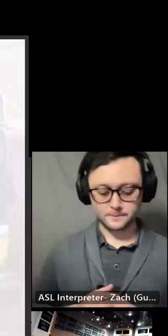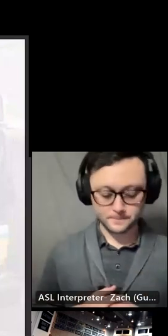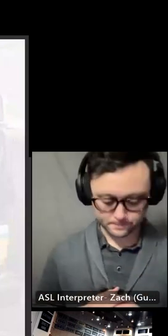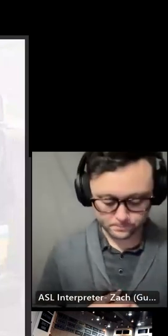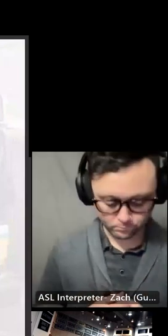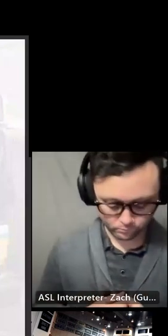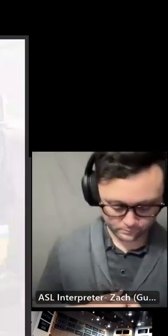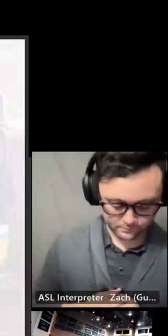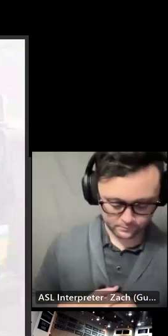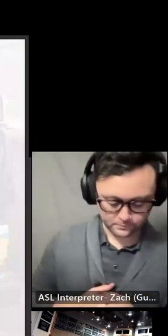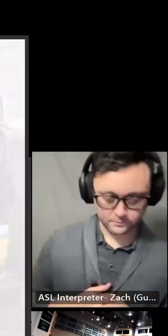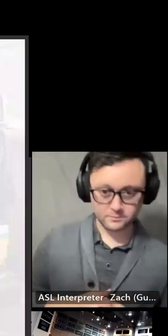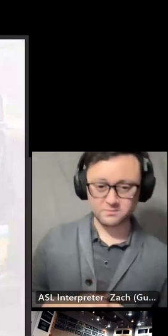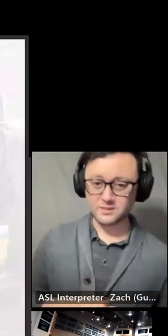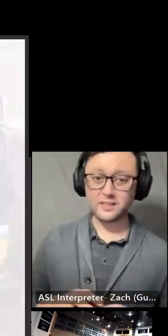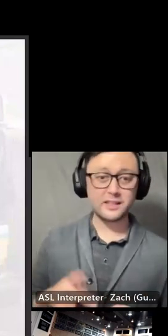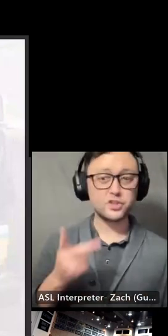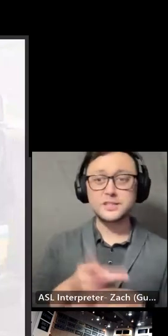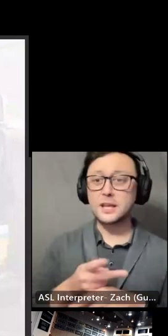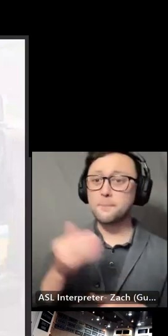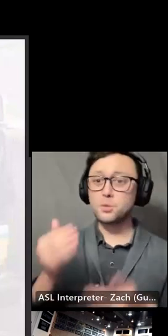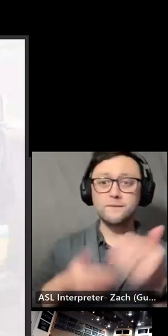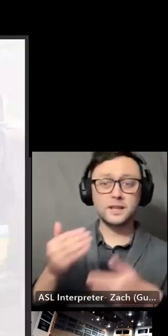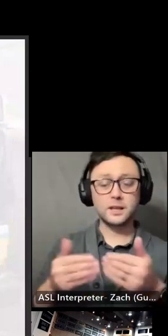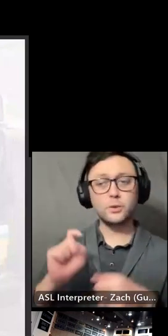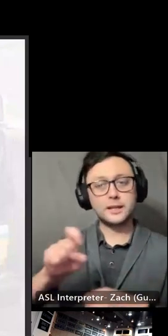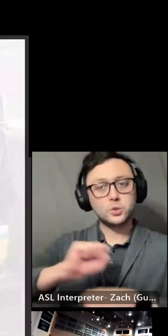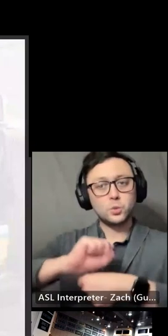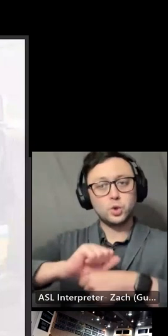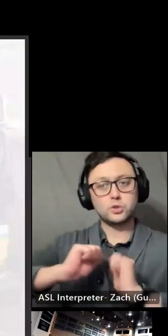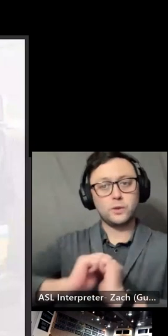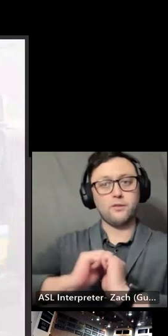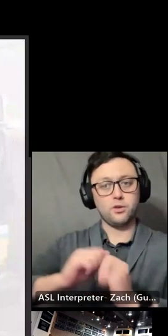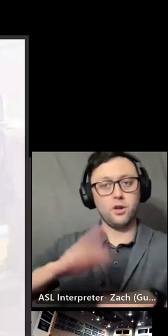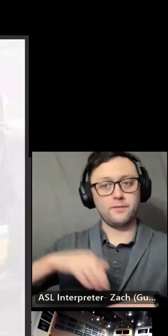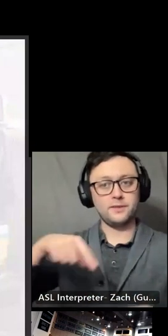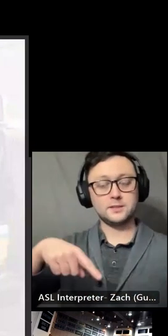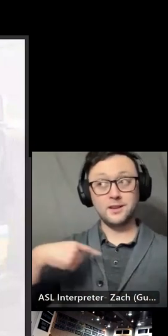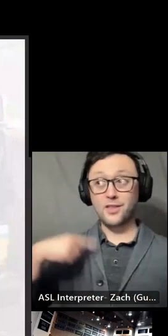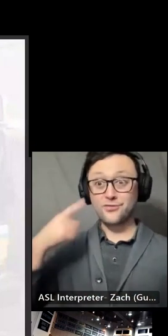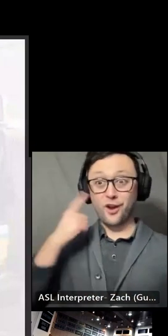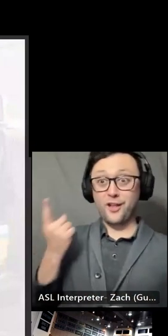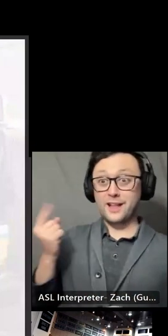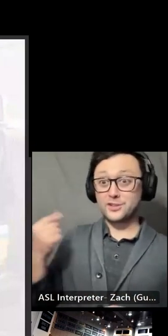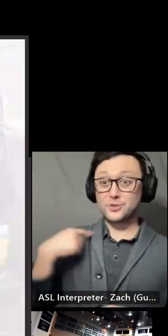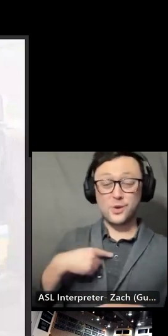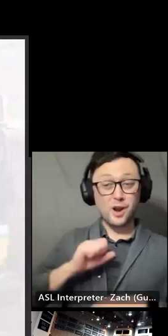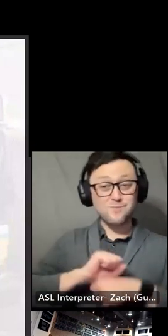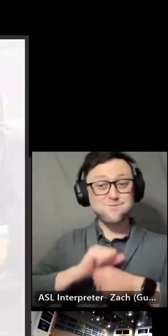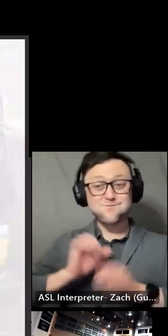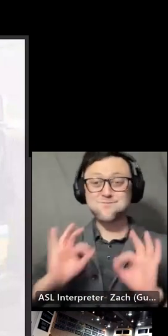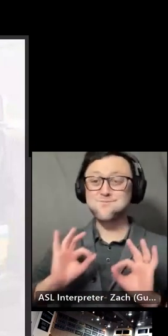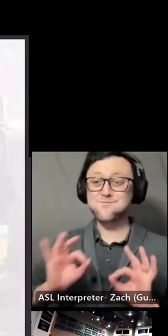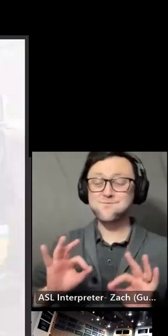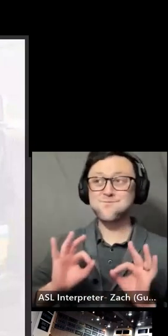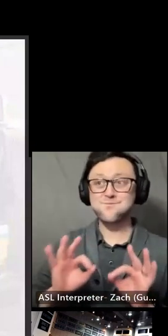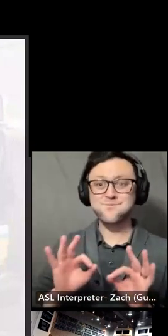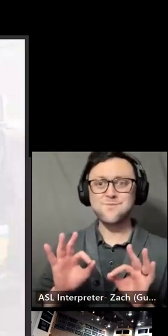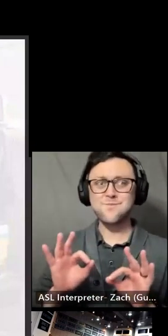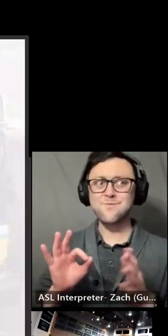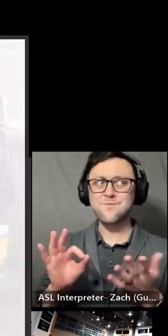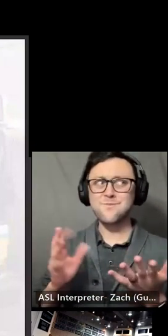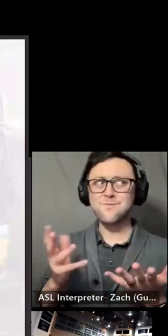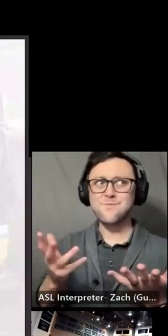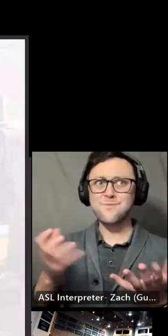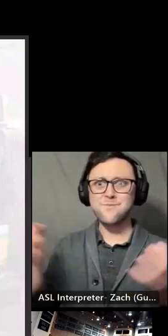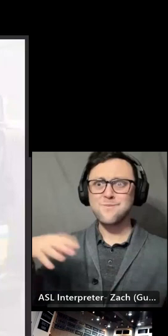And let's get moving ahead. Let's work together on this. That's where we thought we were at last year. It was like, okay, we're going to start sort of